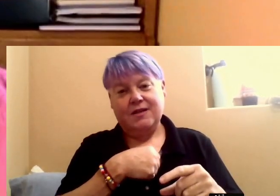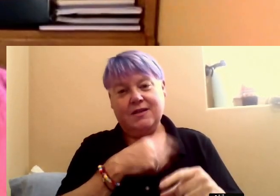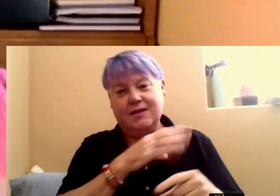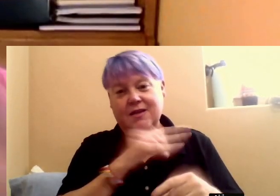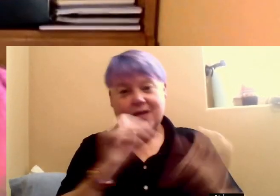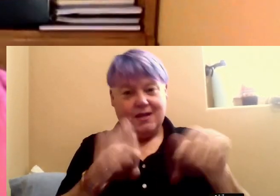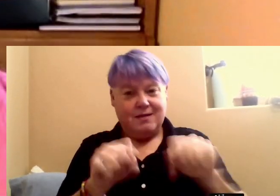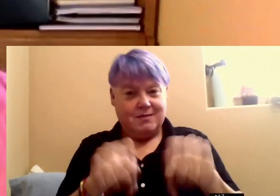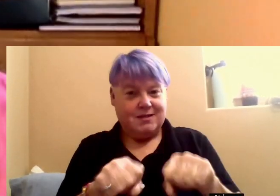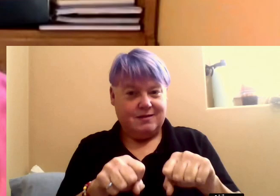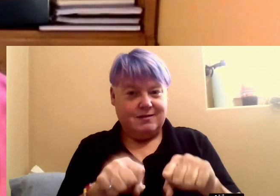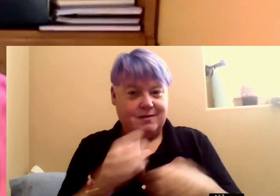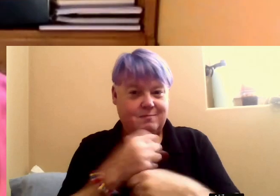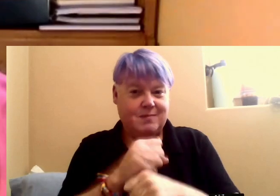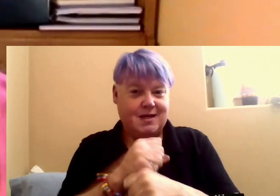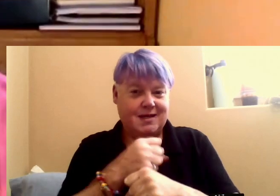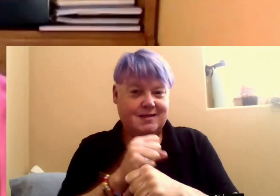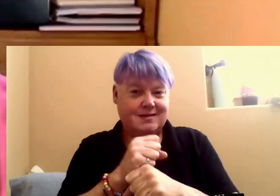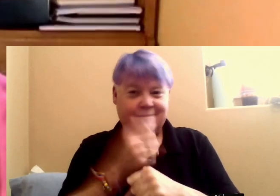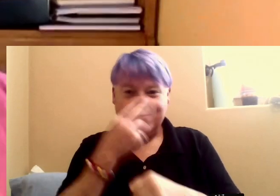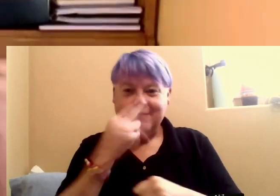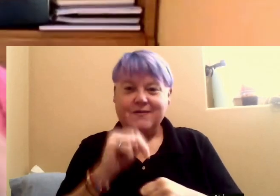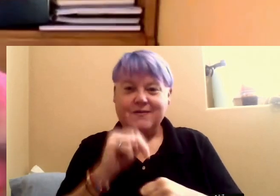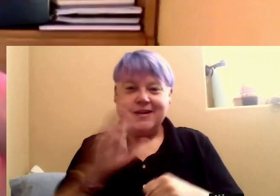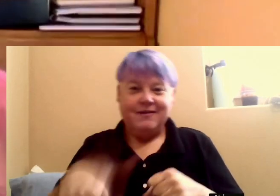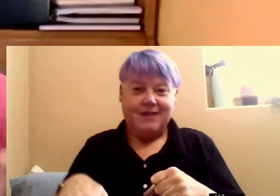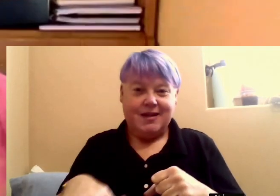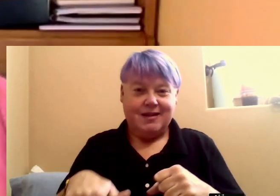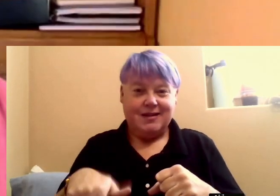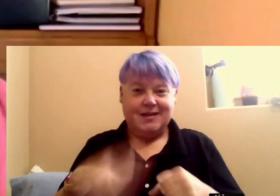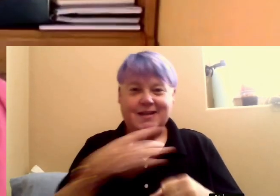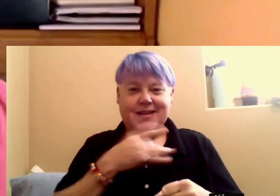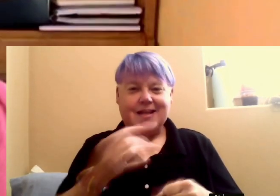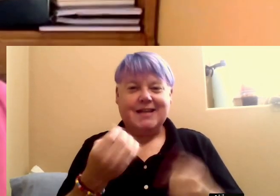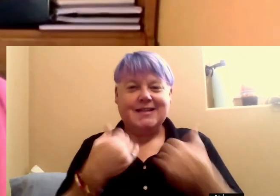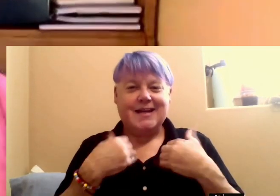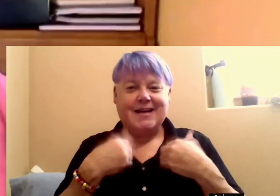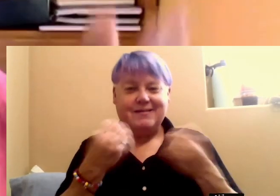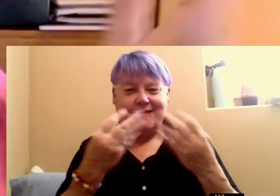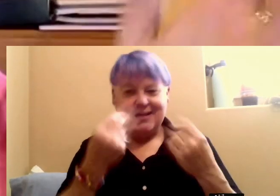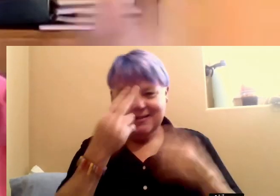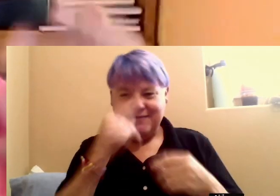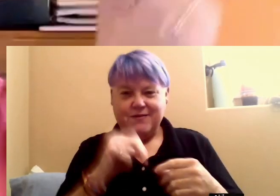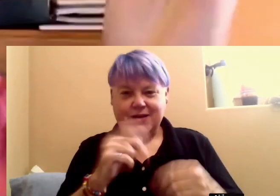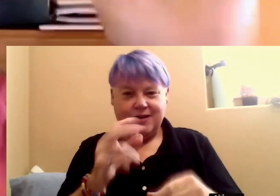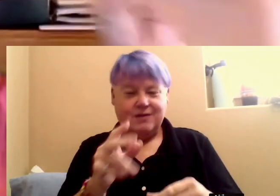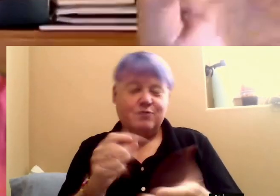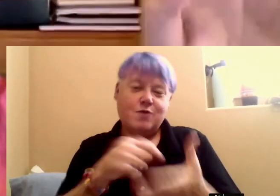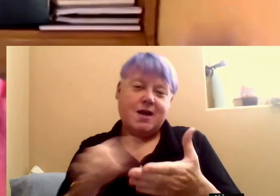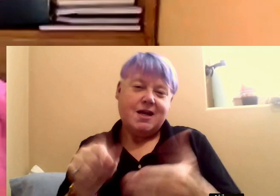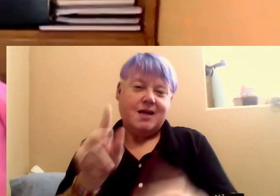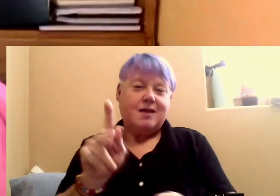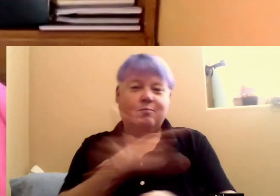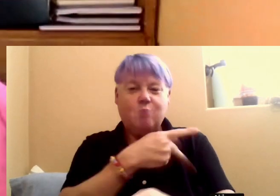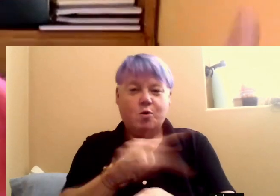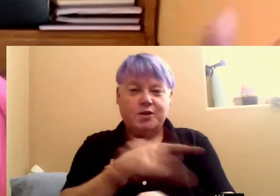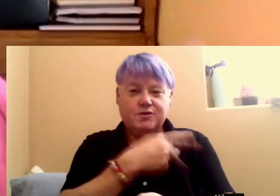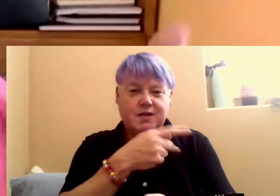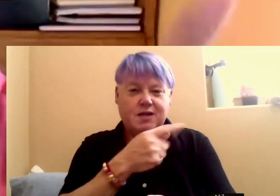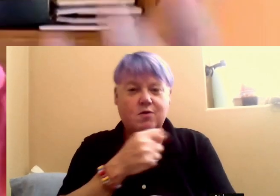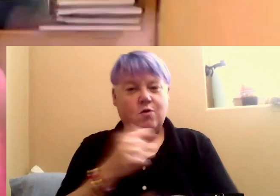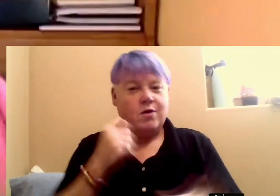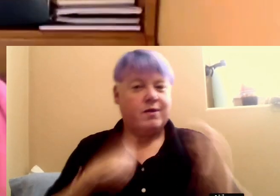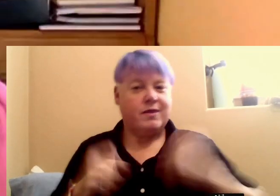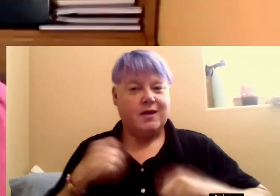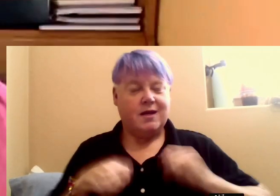absolutely, it makes it the most fun I've had yet. And I like to have a lot of fun writing, whether it's poetry or theater or songs or essays